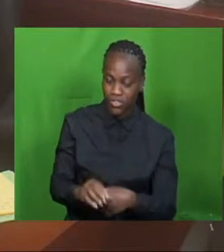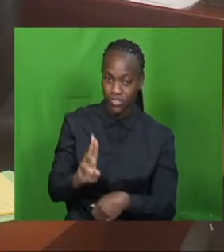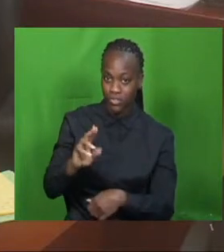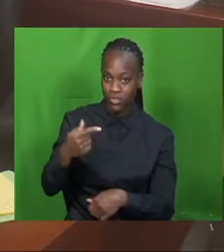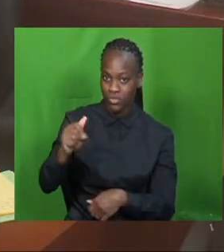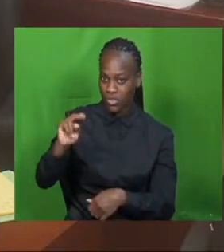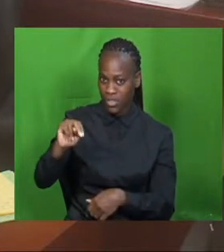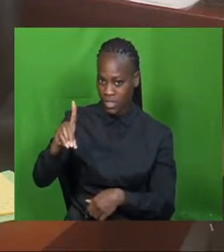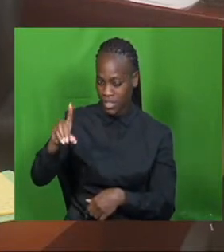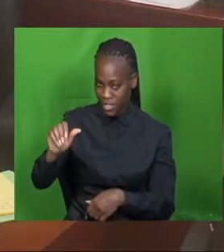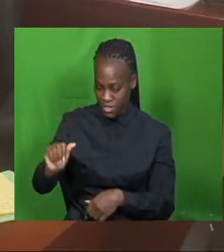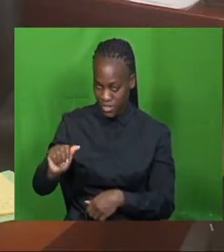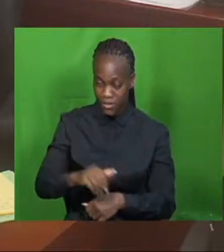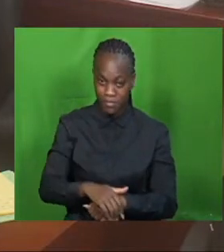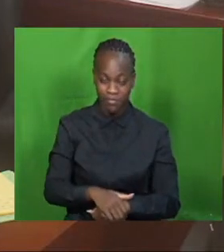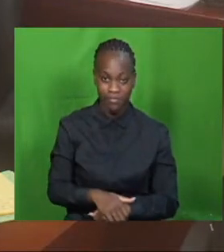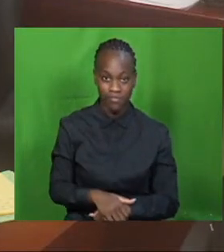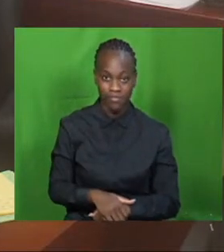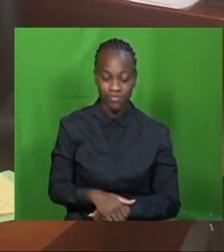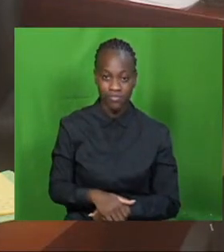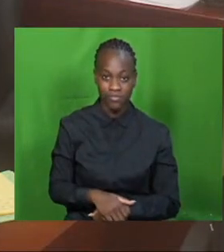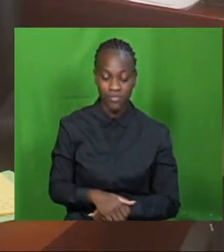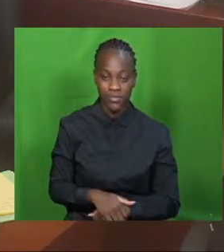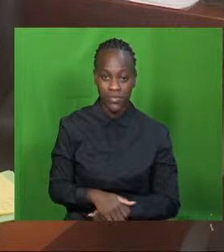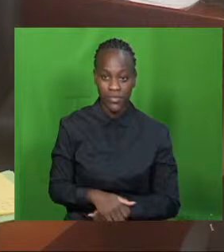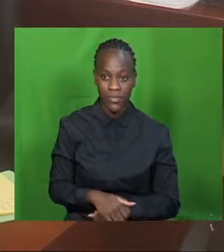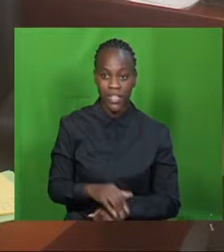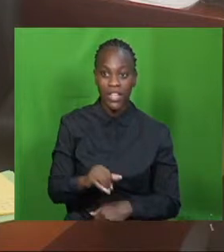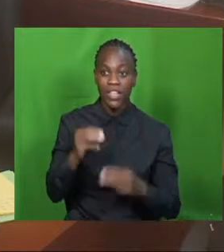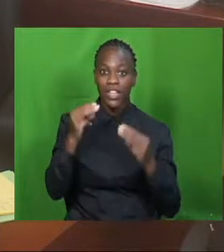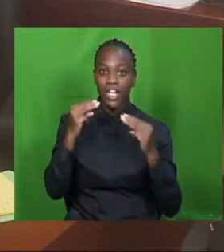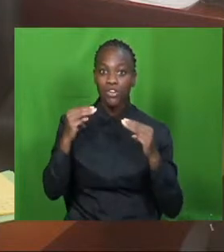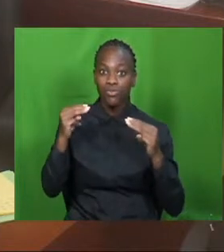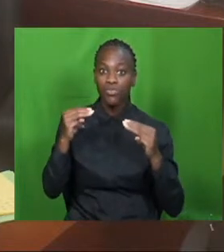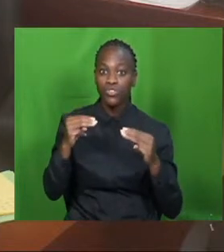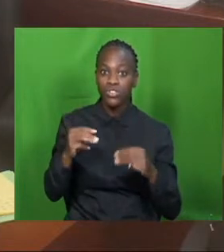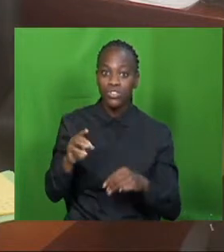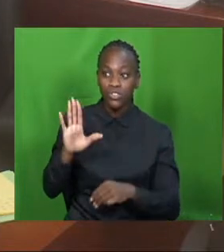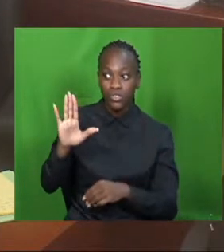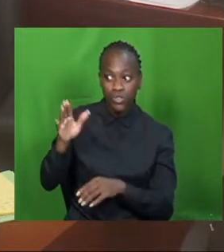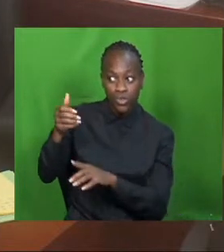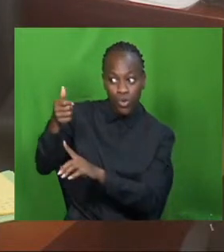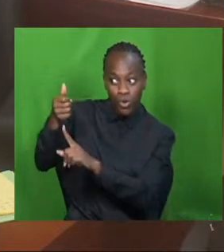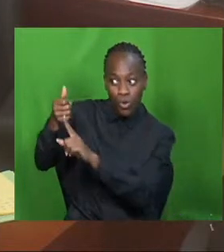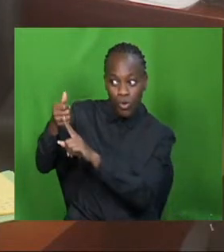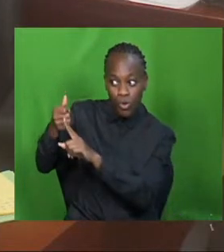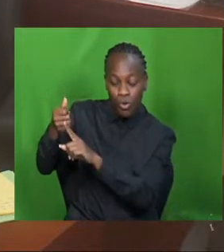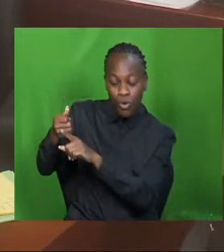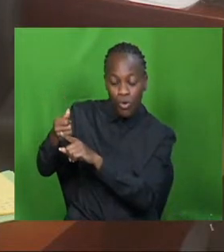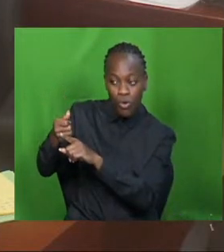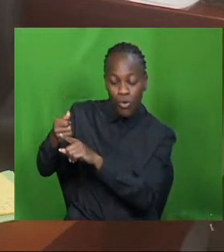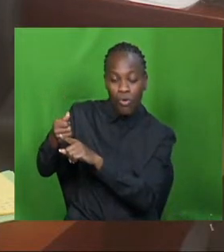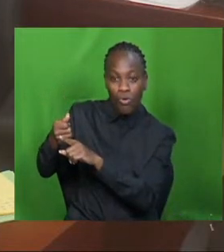Secretariat and paying for the staff, additionally, every year